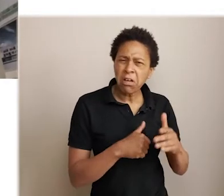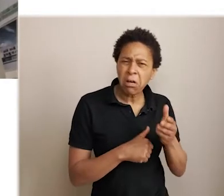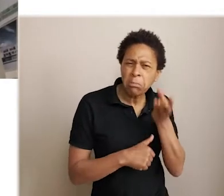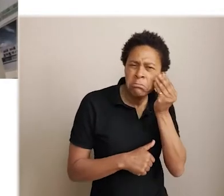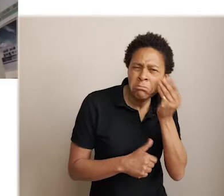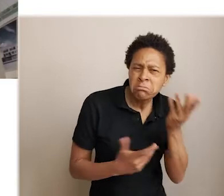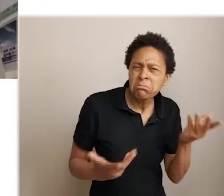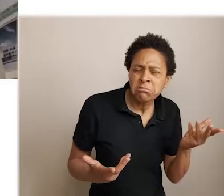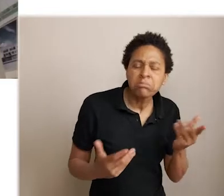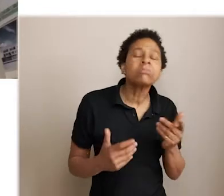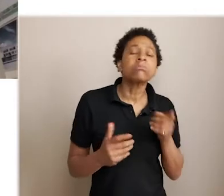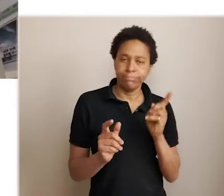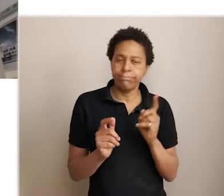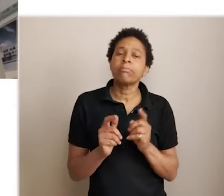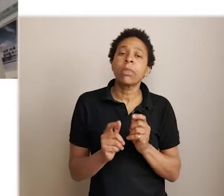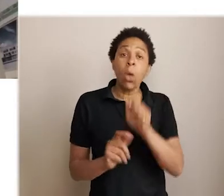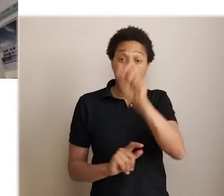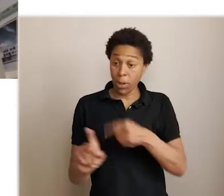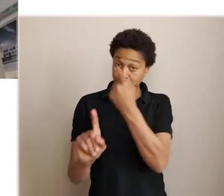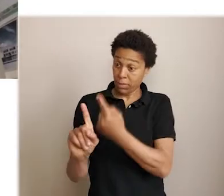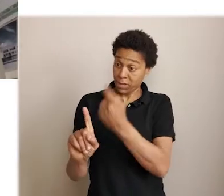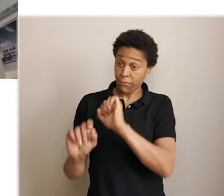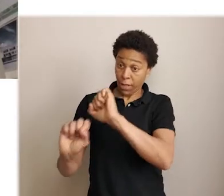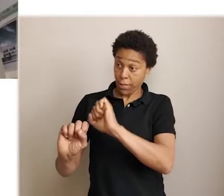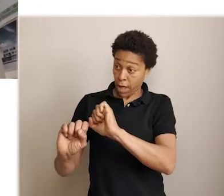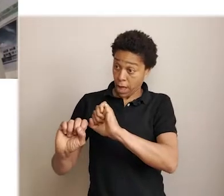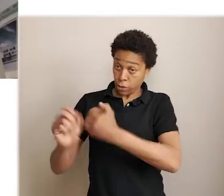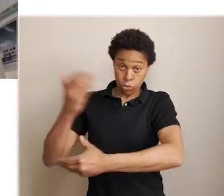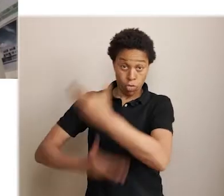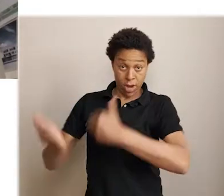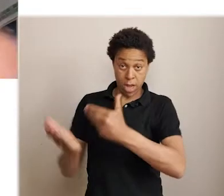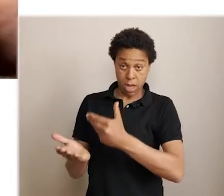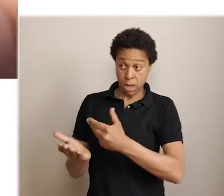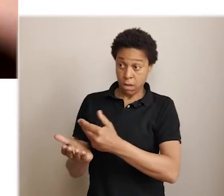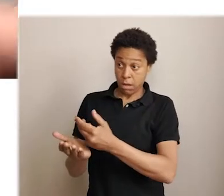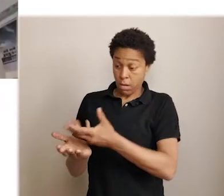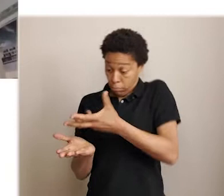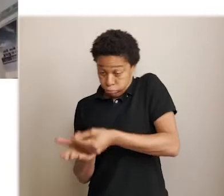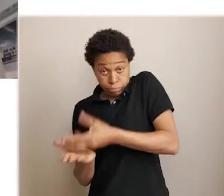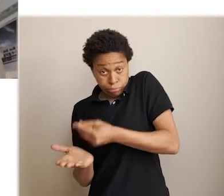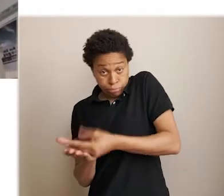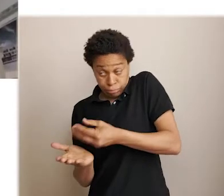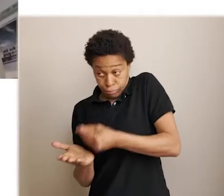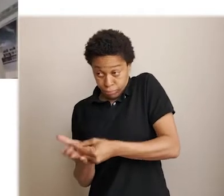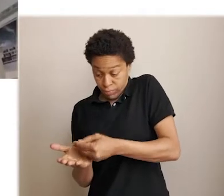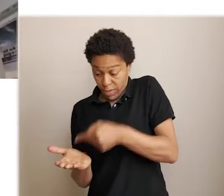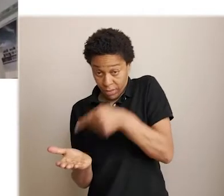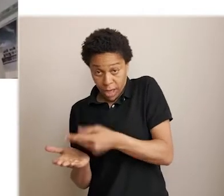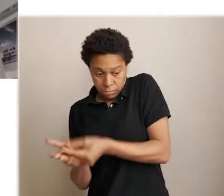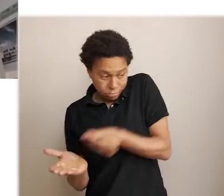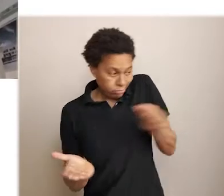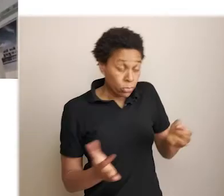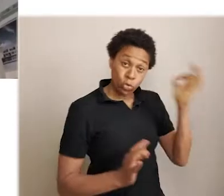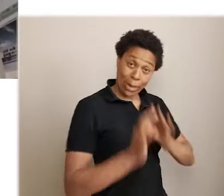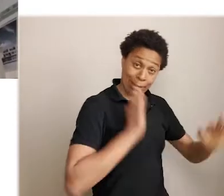recording back in their headphones while speaking the words they hear verbatim. There are 7 of us involved in this project to